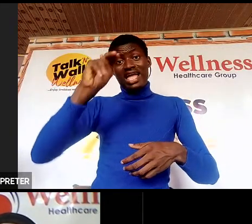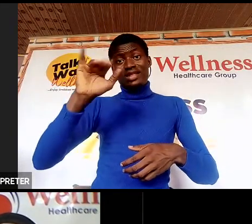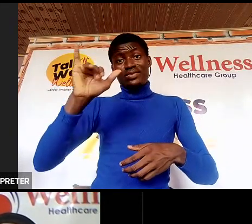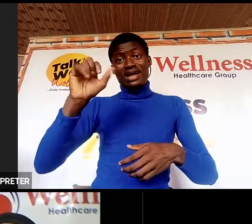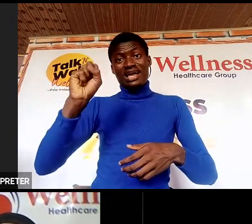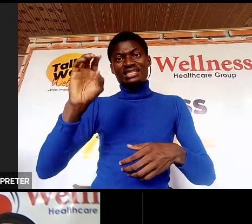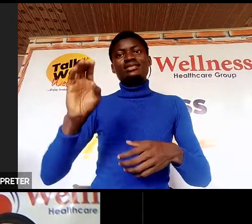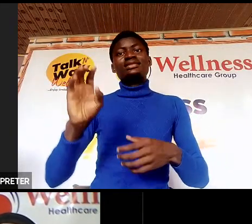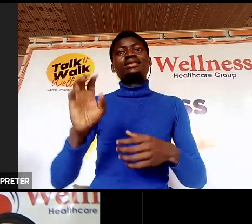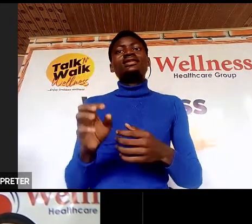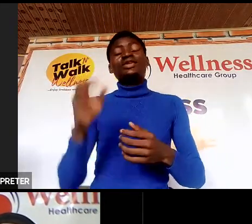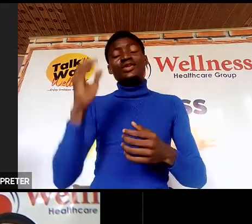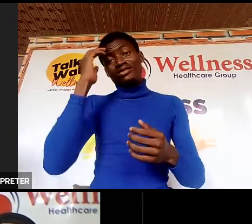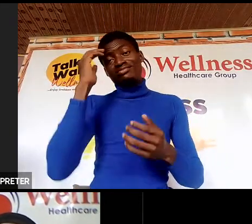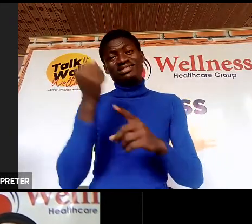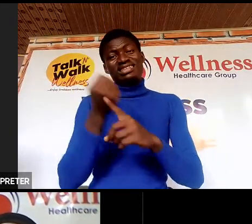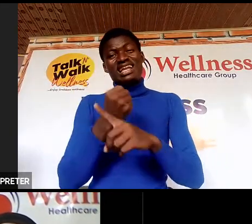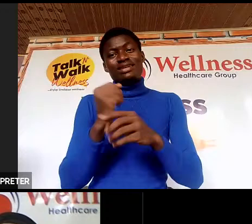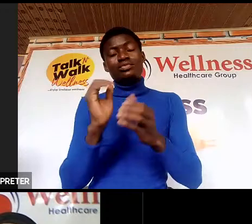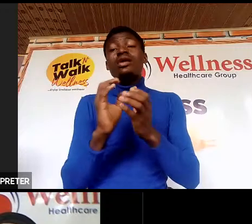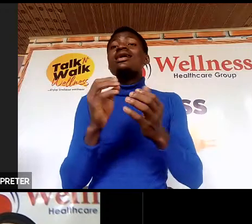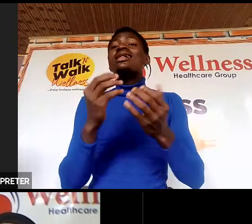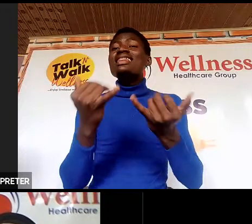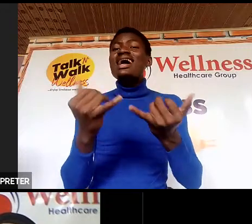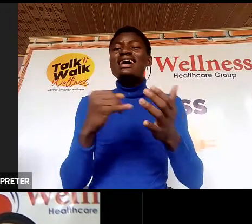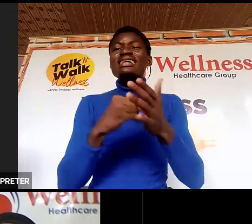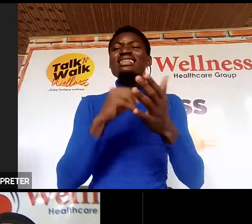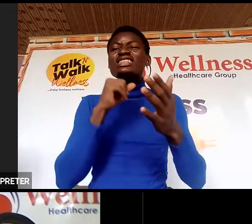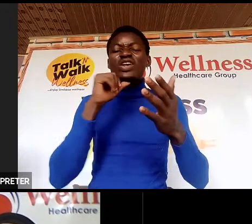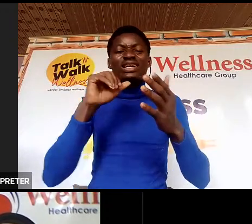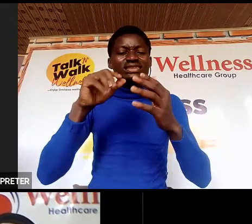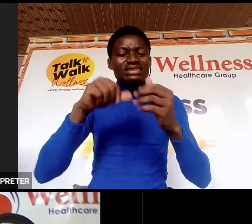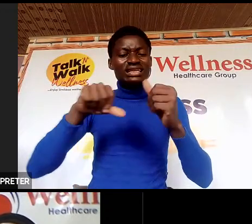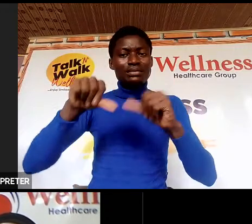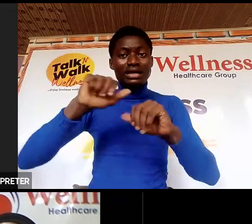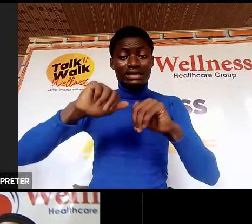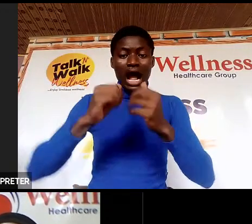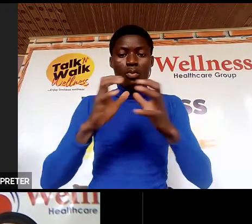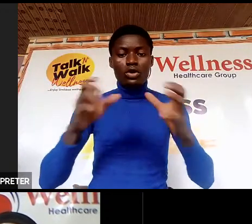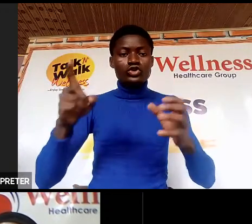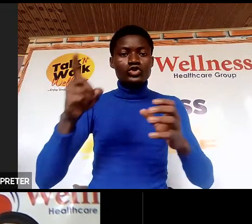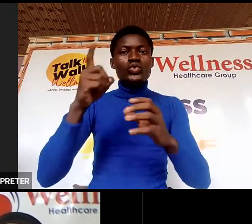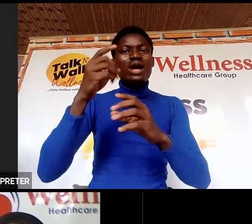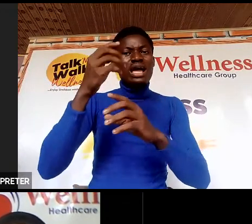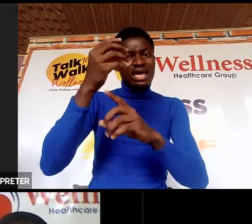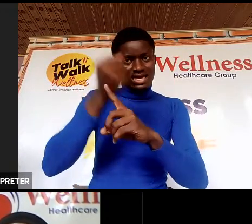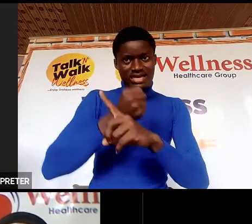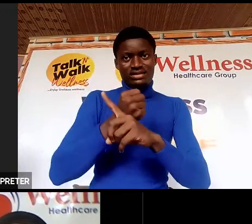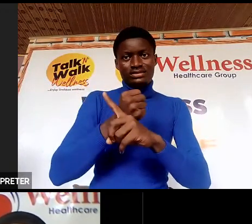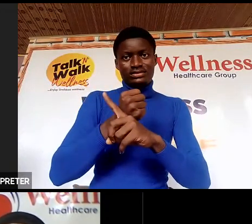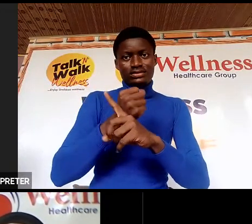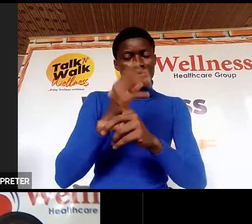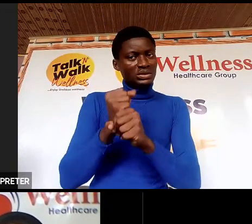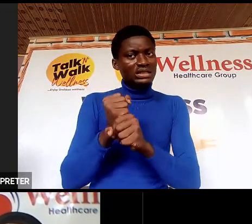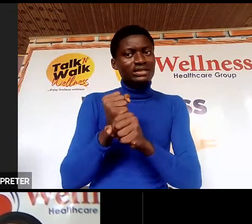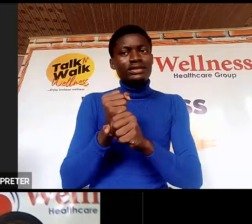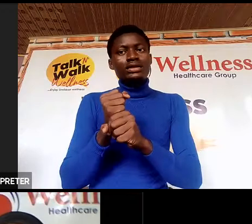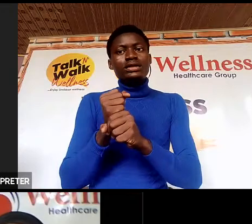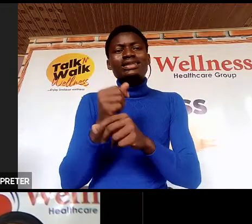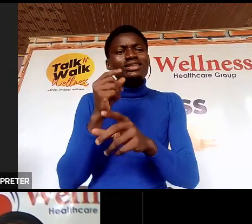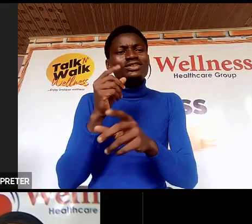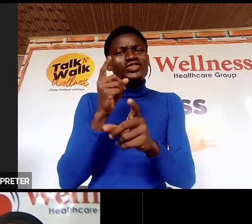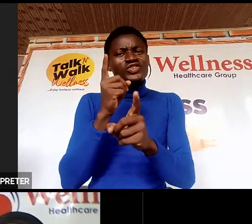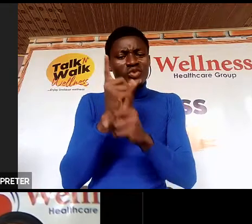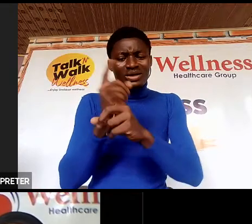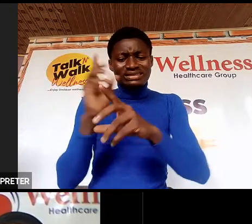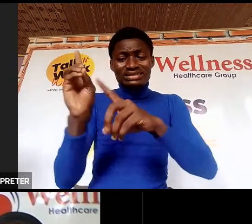about that discipline to know that you have to put something aside. And just to make a little point, maybe to tell you, it